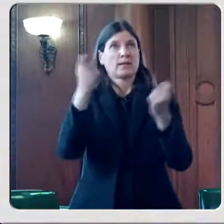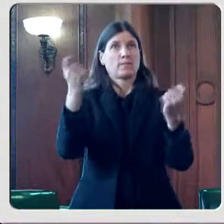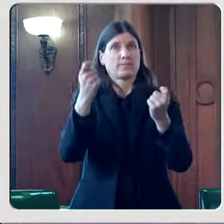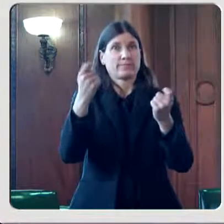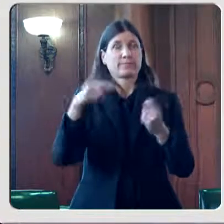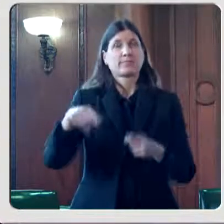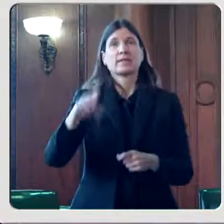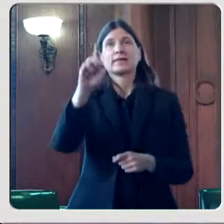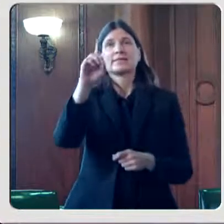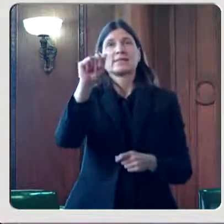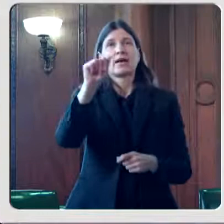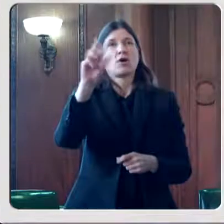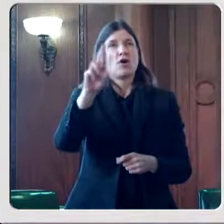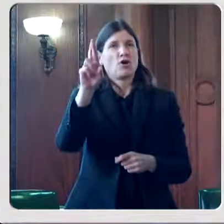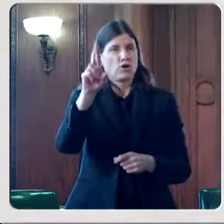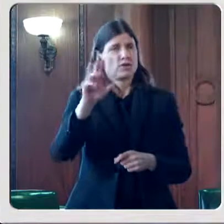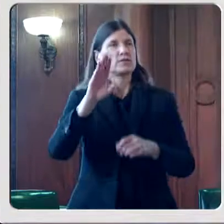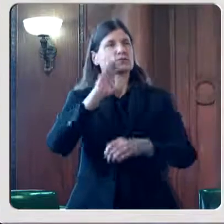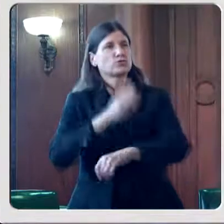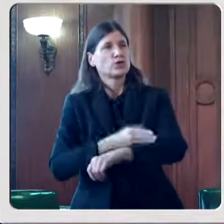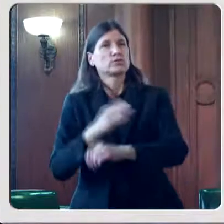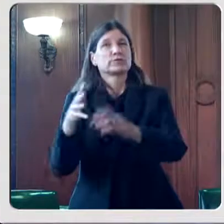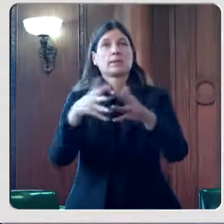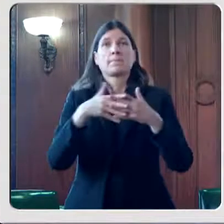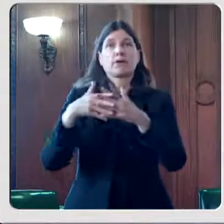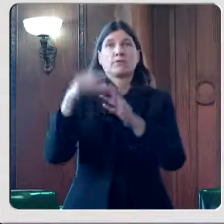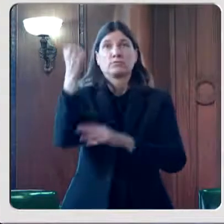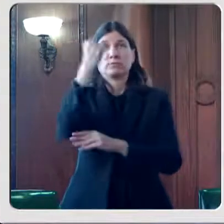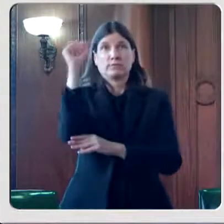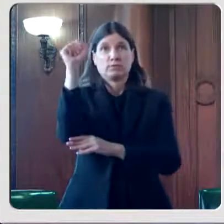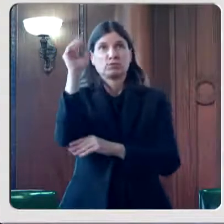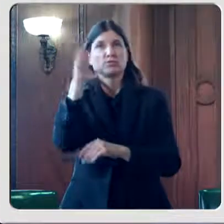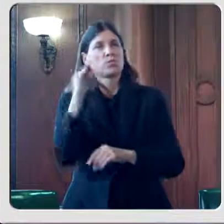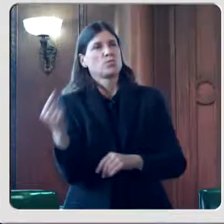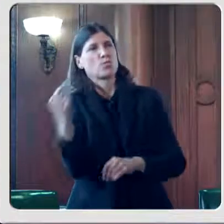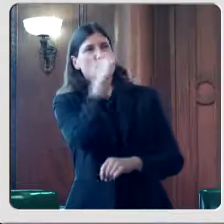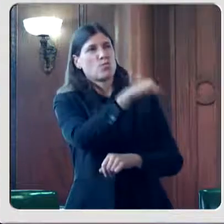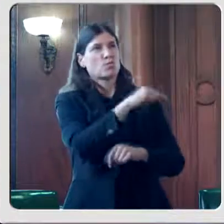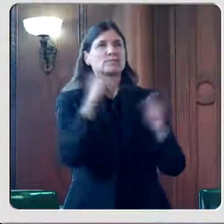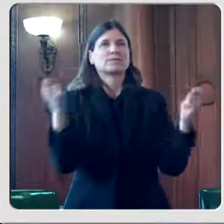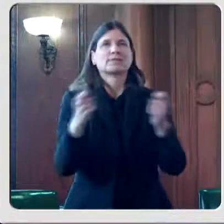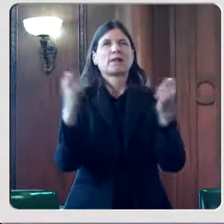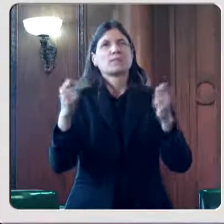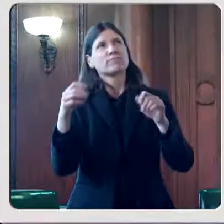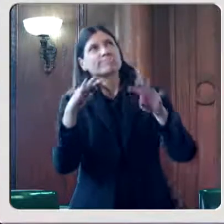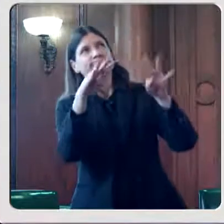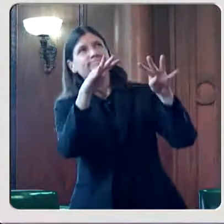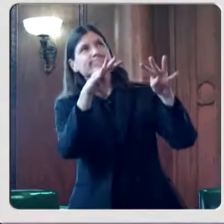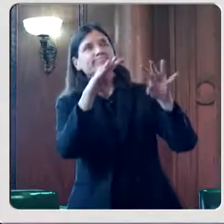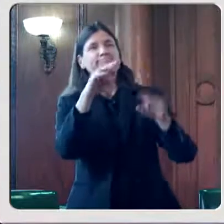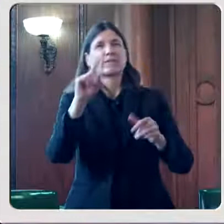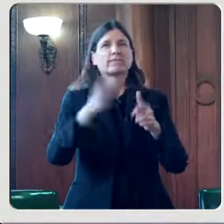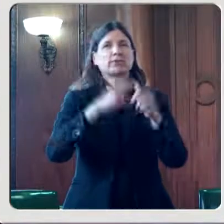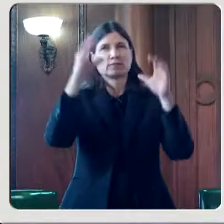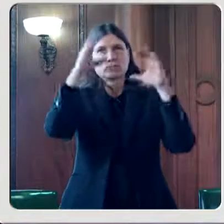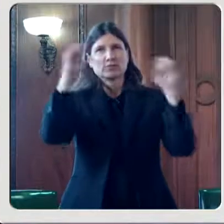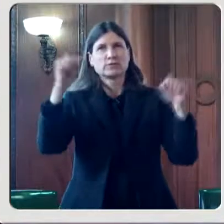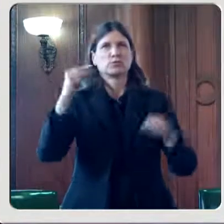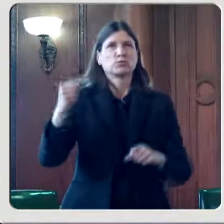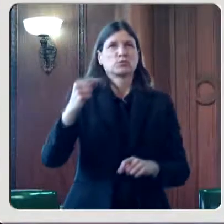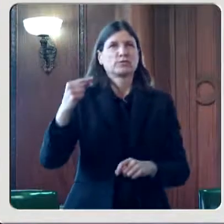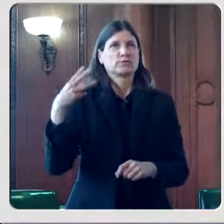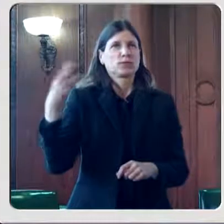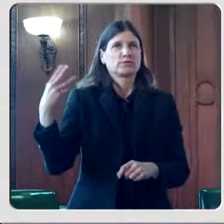Holly. And this is an important announcement now. It's Valentine's Day this